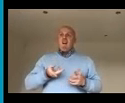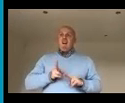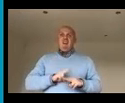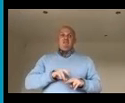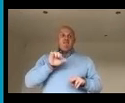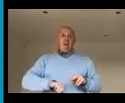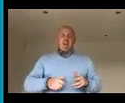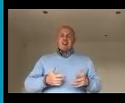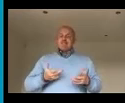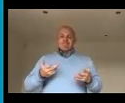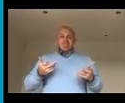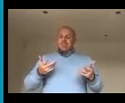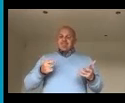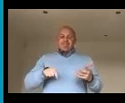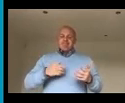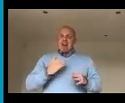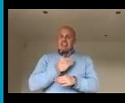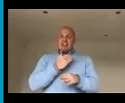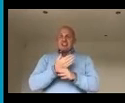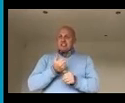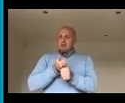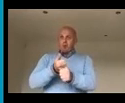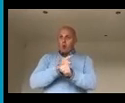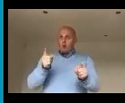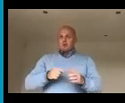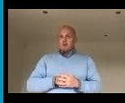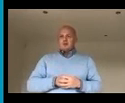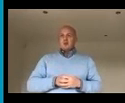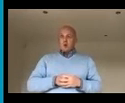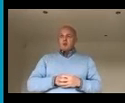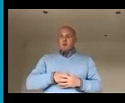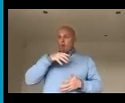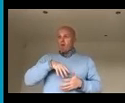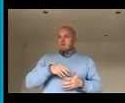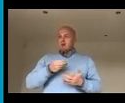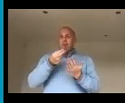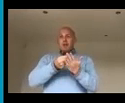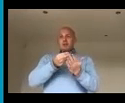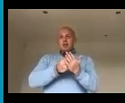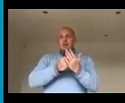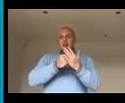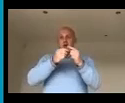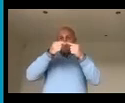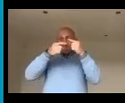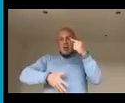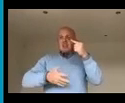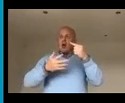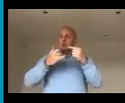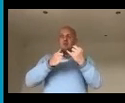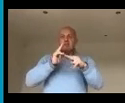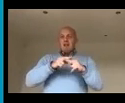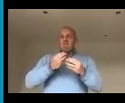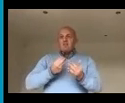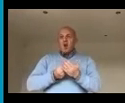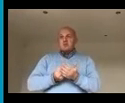important that we know that. And we ask for a fairly basic budget breakdown of what's staffing costs or equipment or